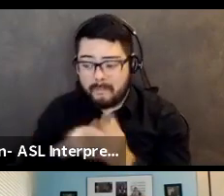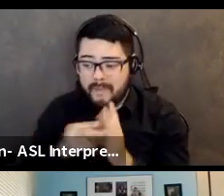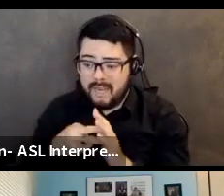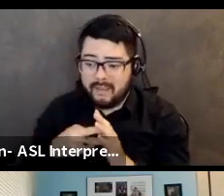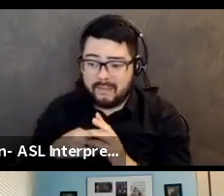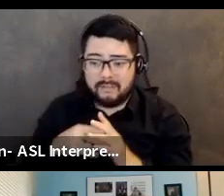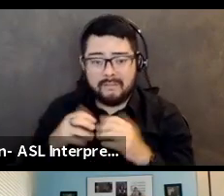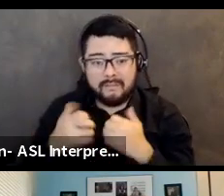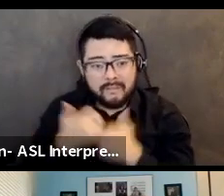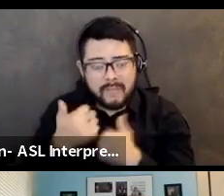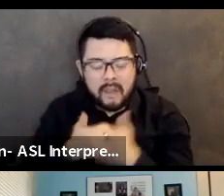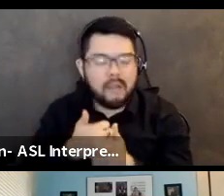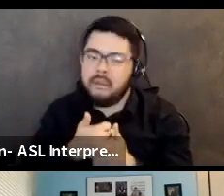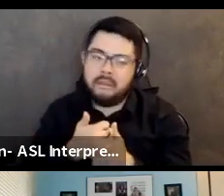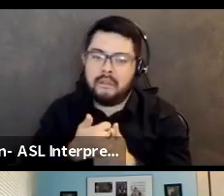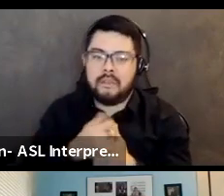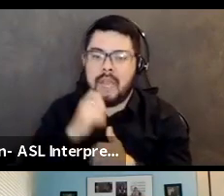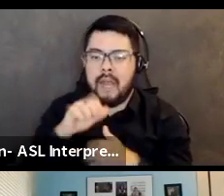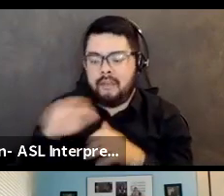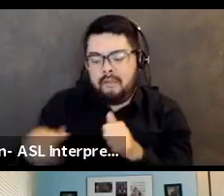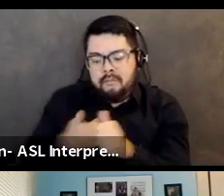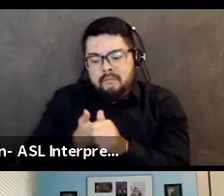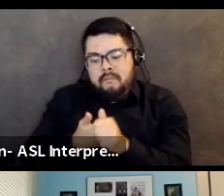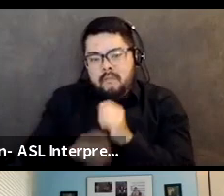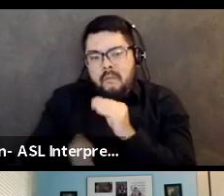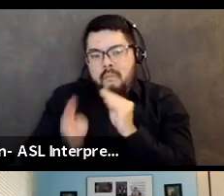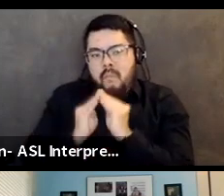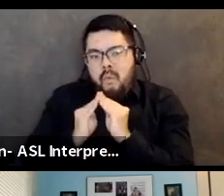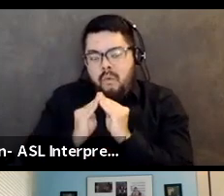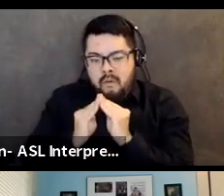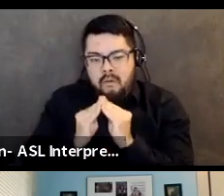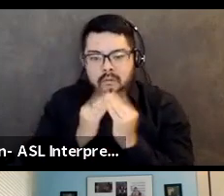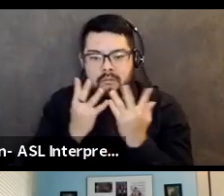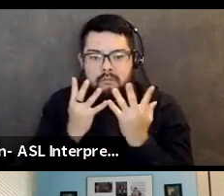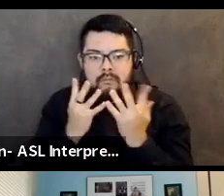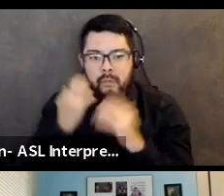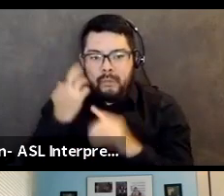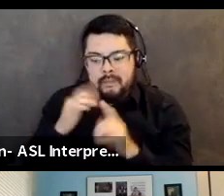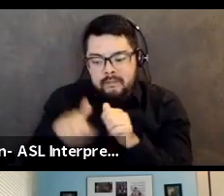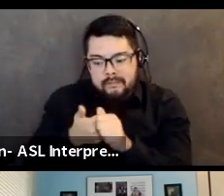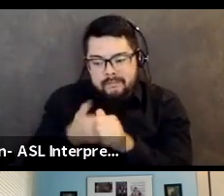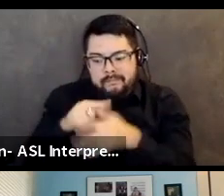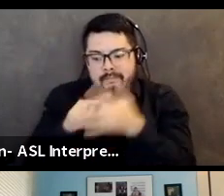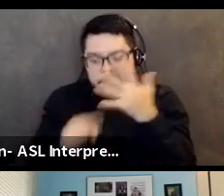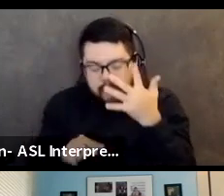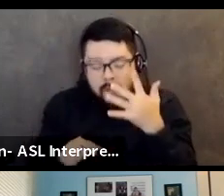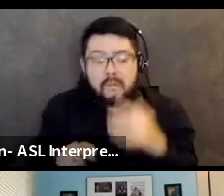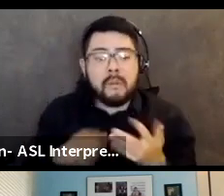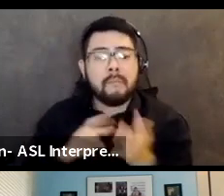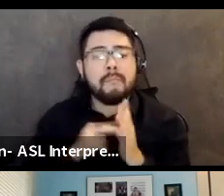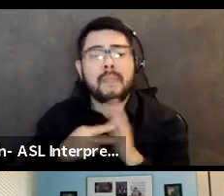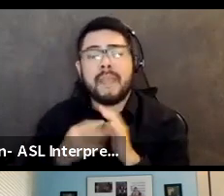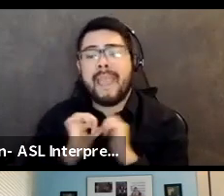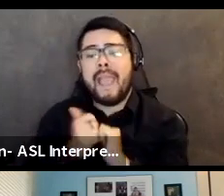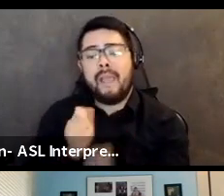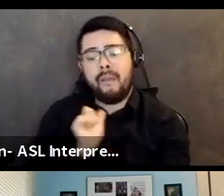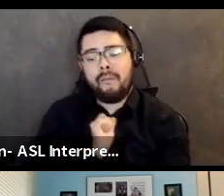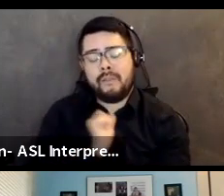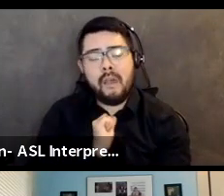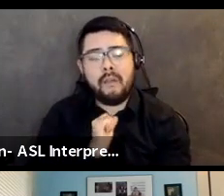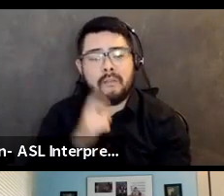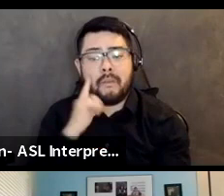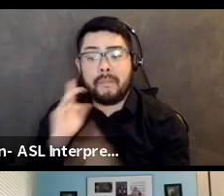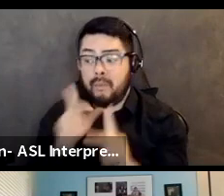root cause there and i think we have to figure out how do we ensure that the people who are in our buildings